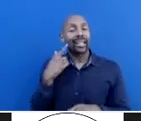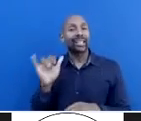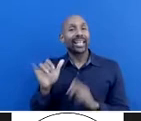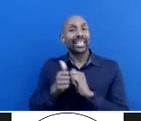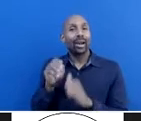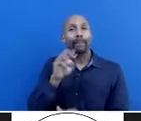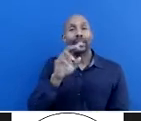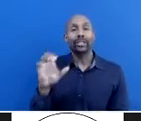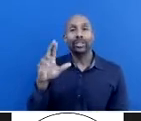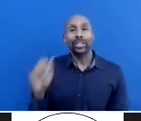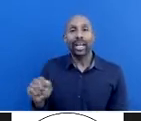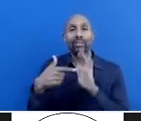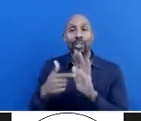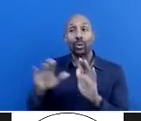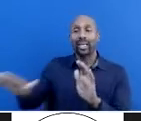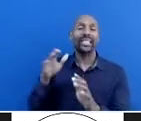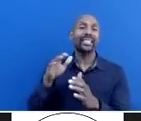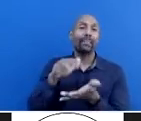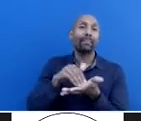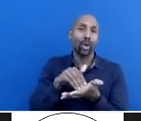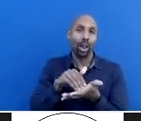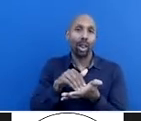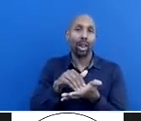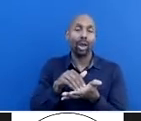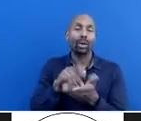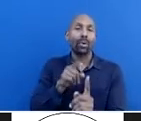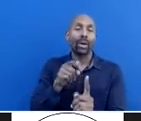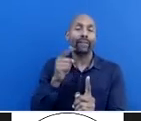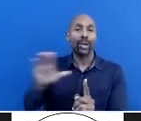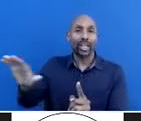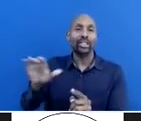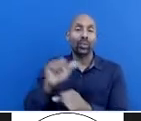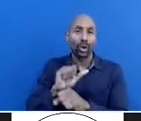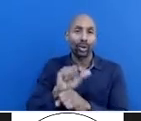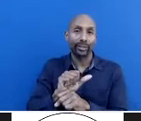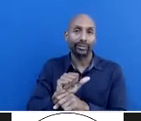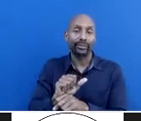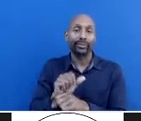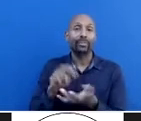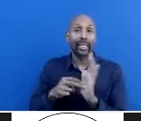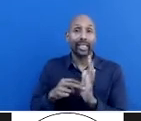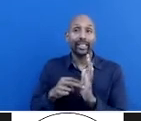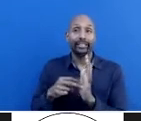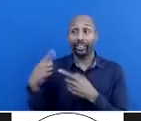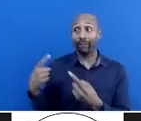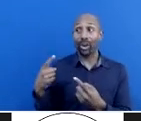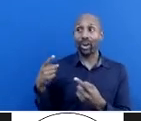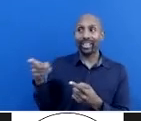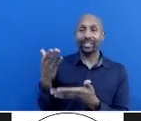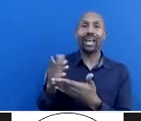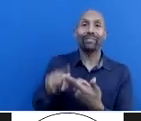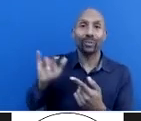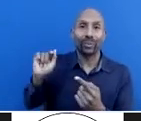in his productive work. So it's where he's come so far, right?